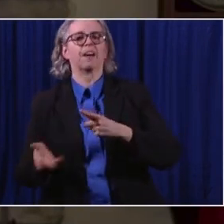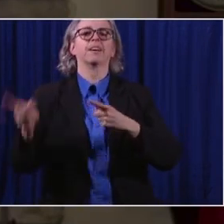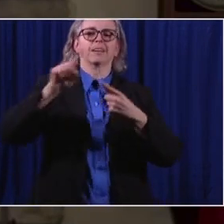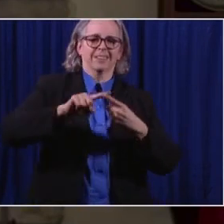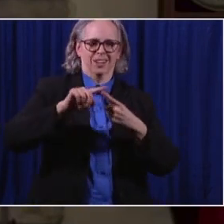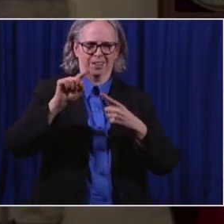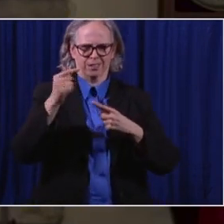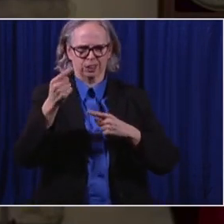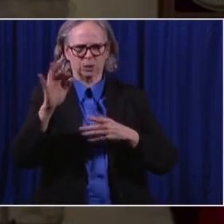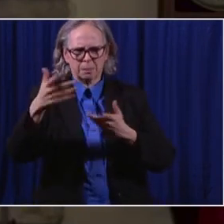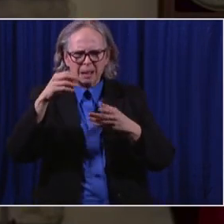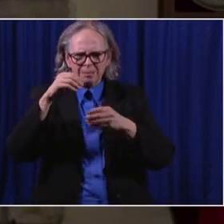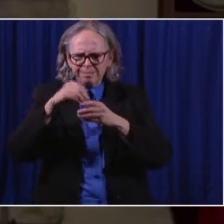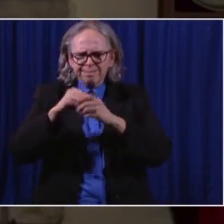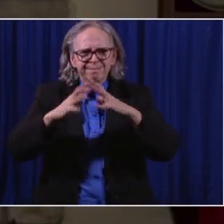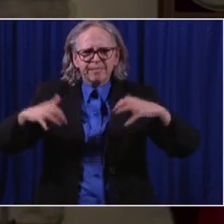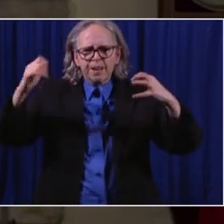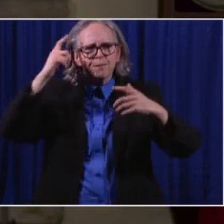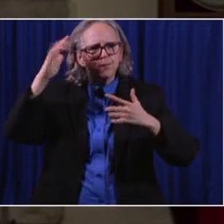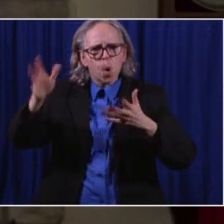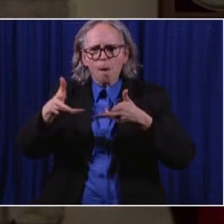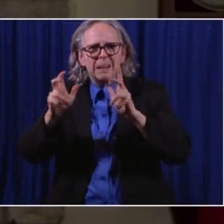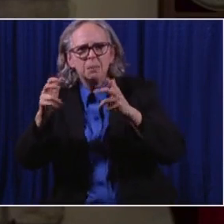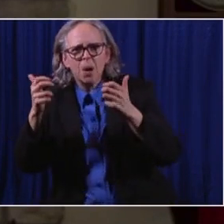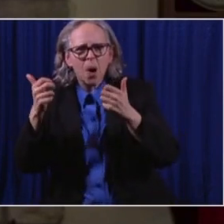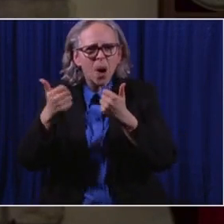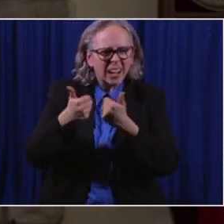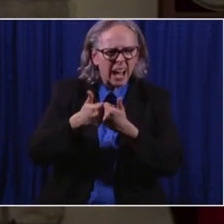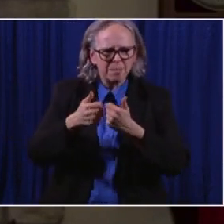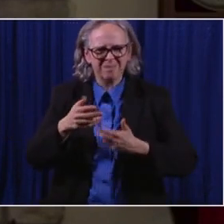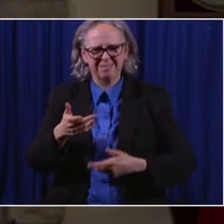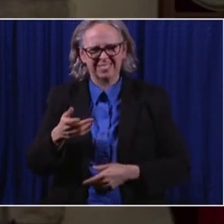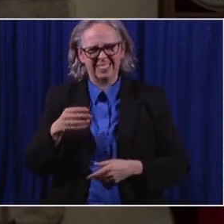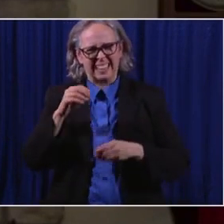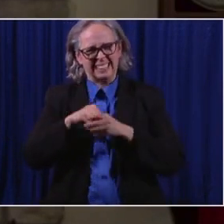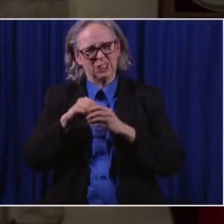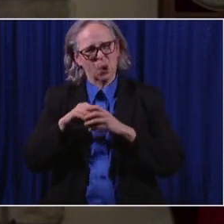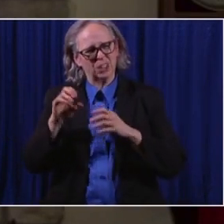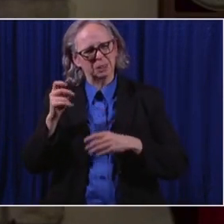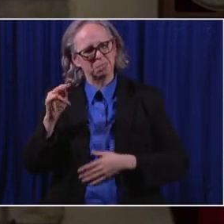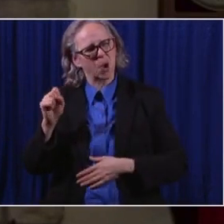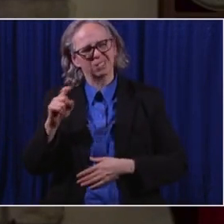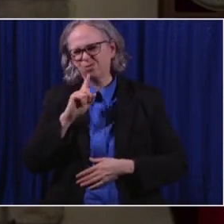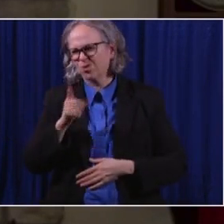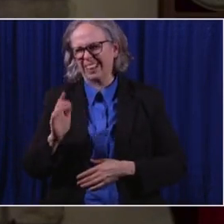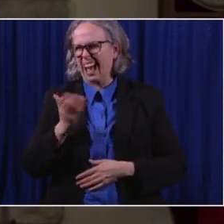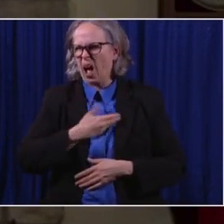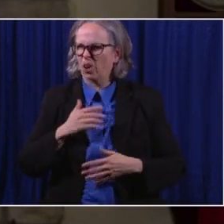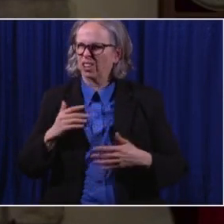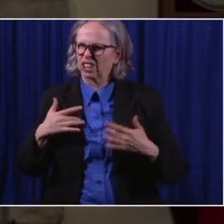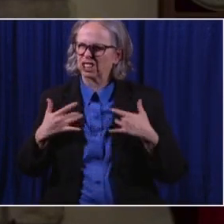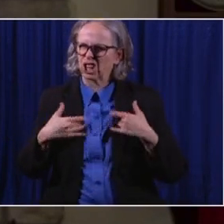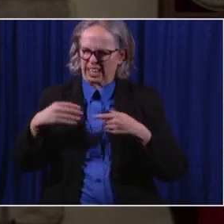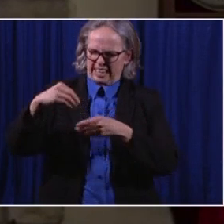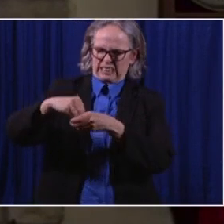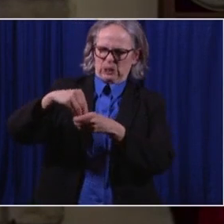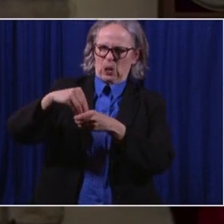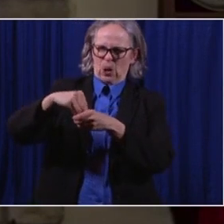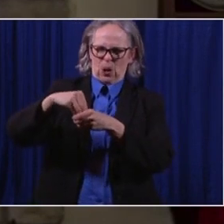Look, we're concerned about indoor sports. Again, we've been pretty consistent. You can go back in